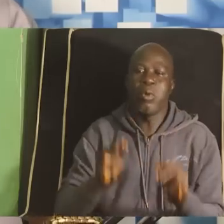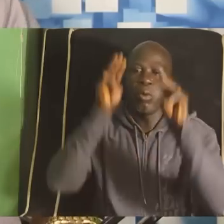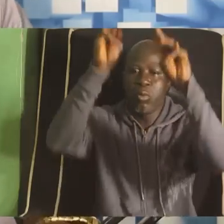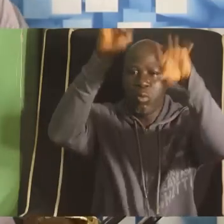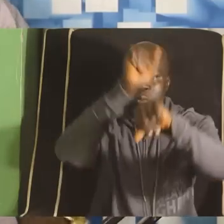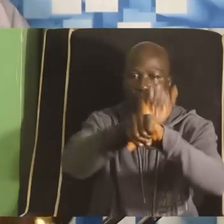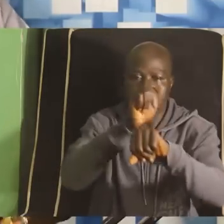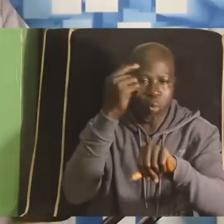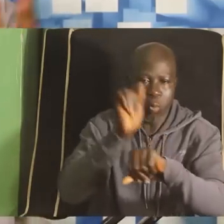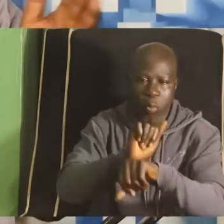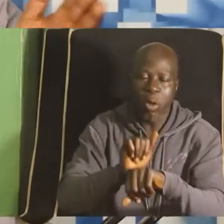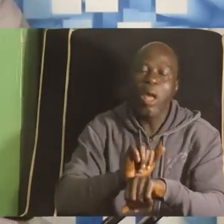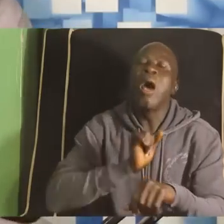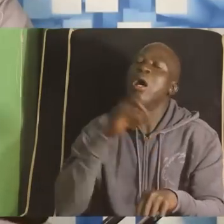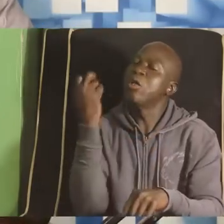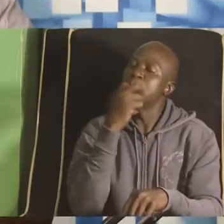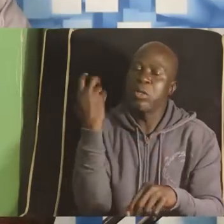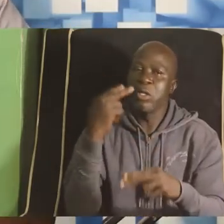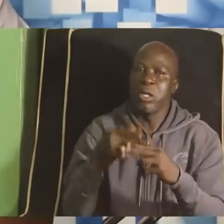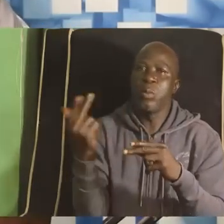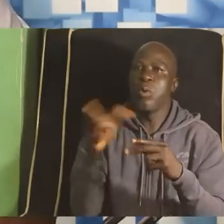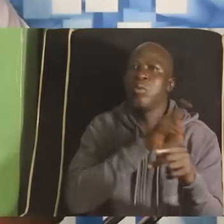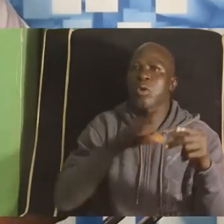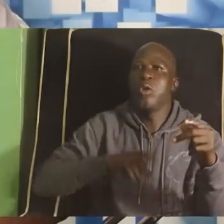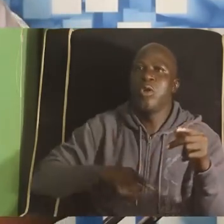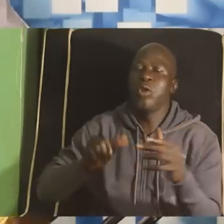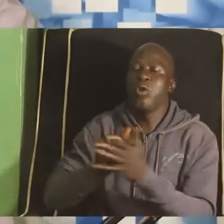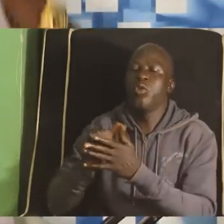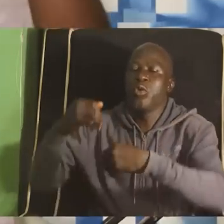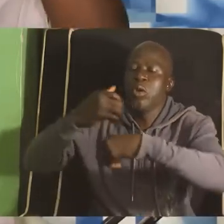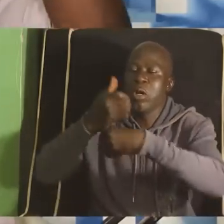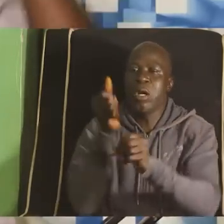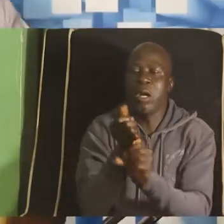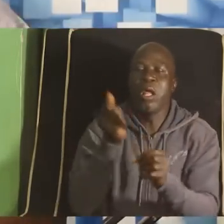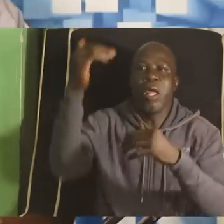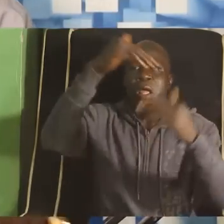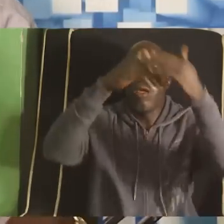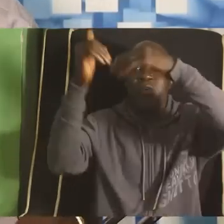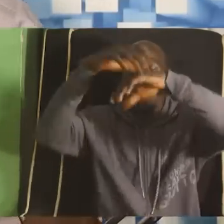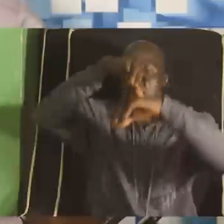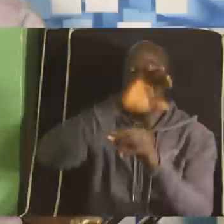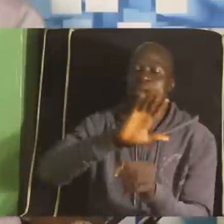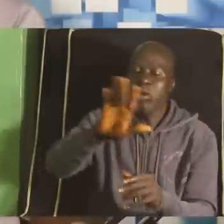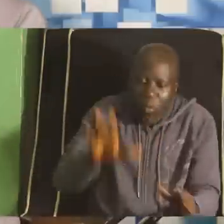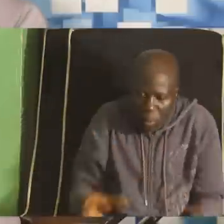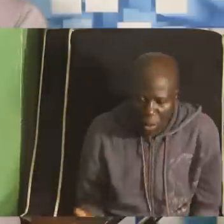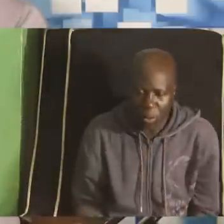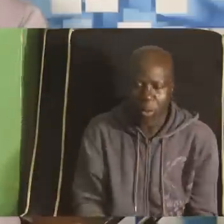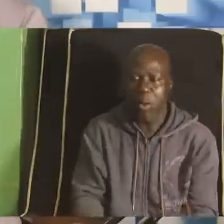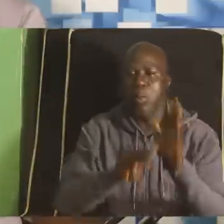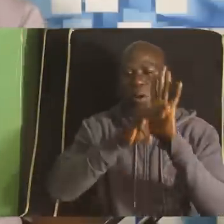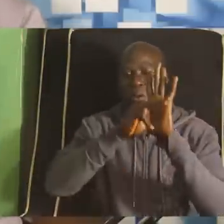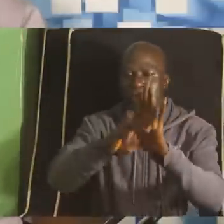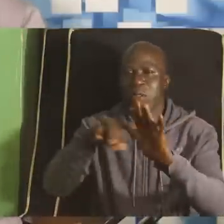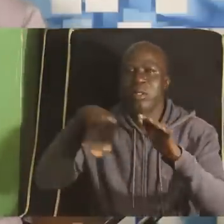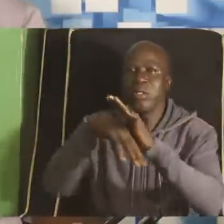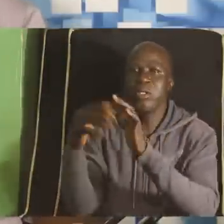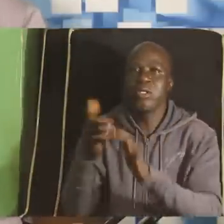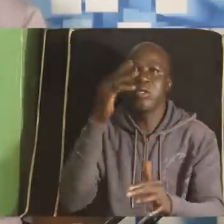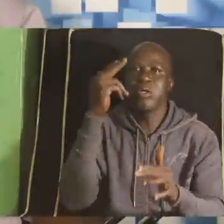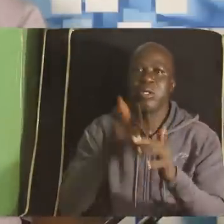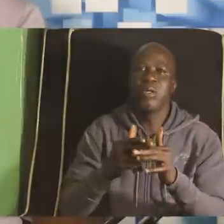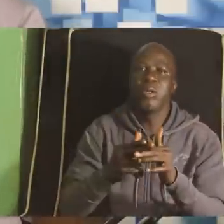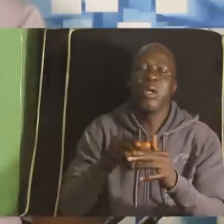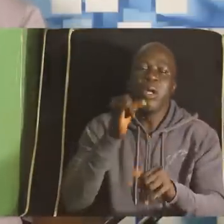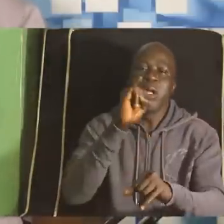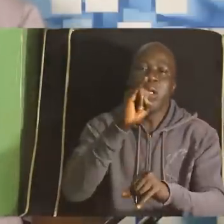loruko Oluwa. I speak it. Ti o da aye ati orun. Na kwe the heaven. Aye re ma fall loruko Jesus. Amen. The Lord will manifest. Ilesha.